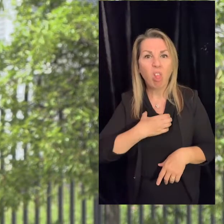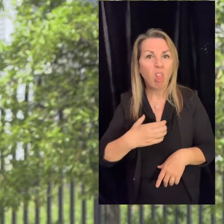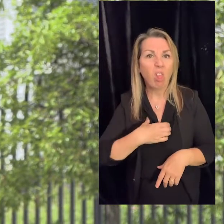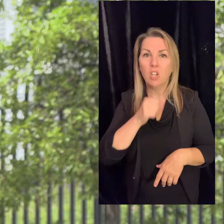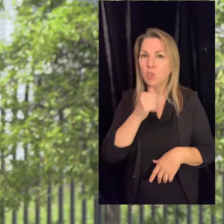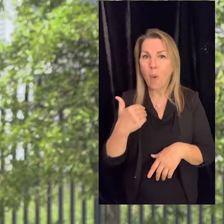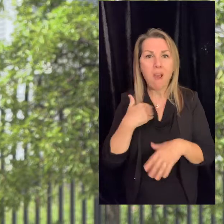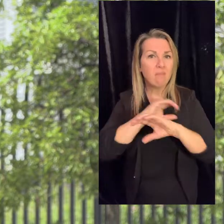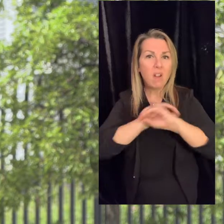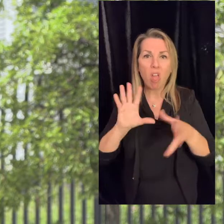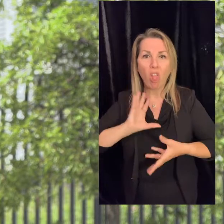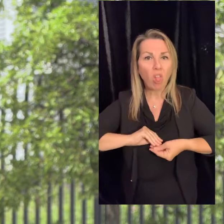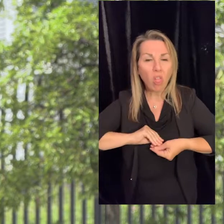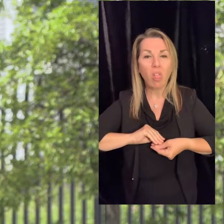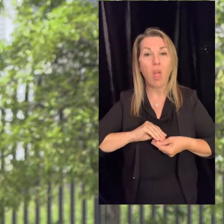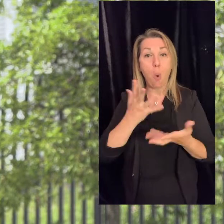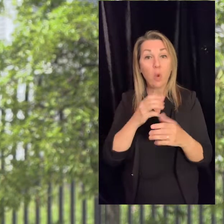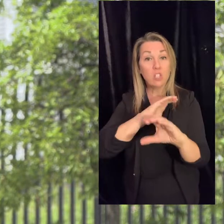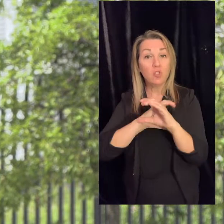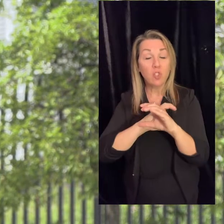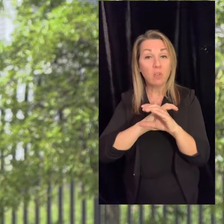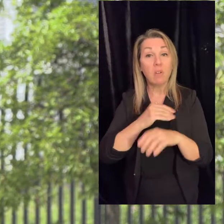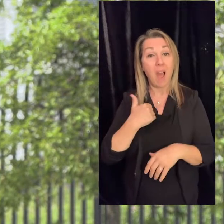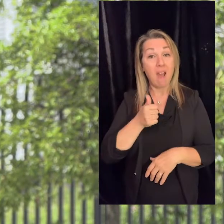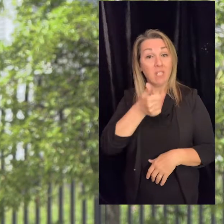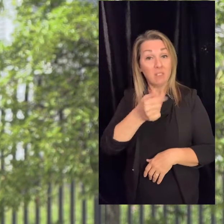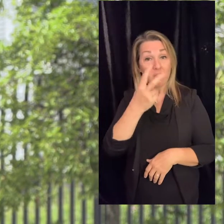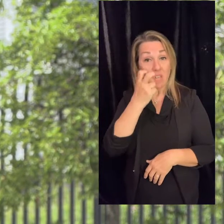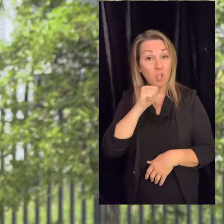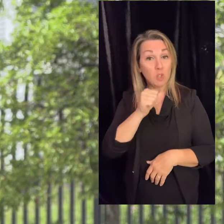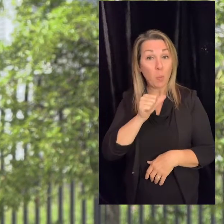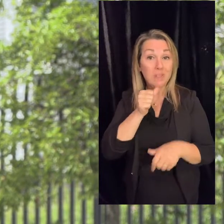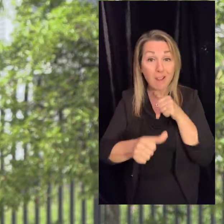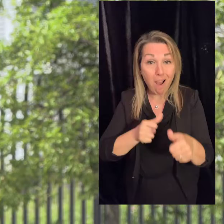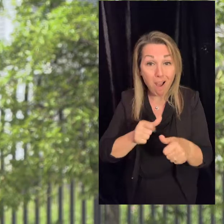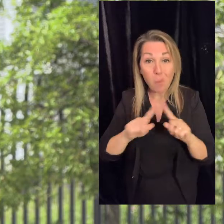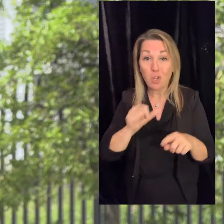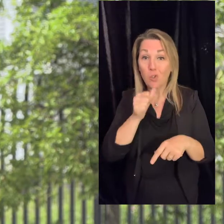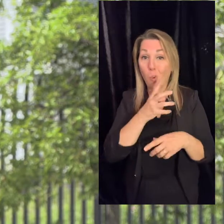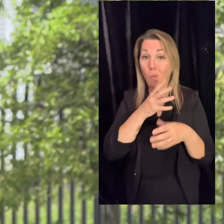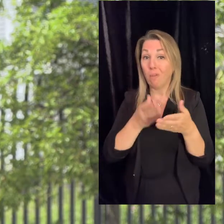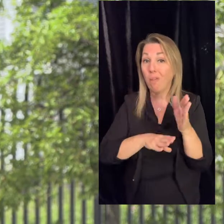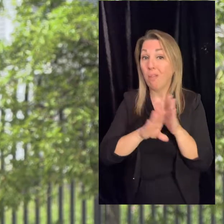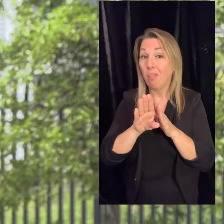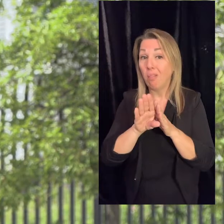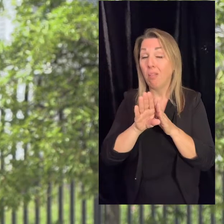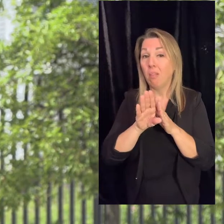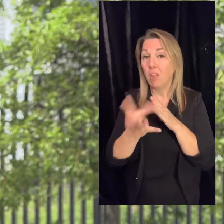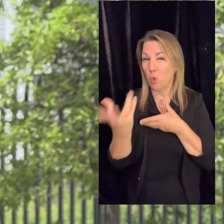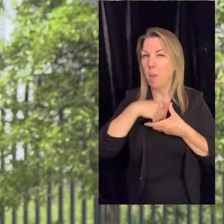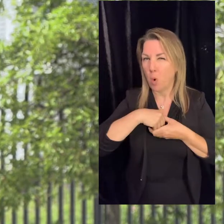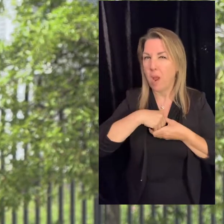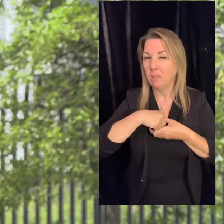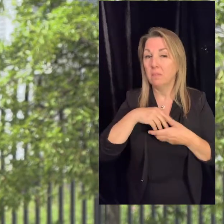want to chill. We all have this self-doubt. You don't deny it, but you also don't cultivate it. You embrace